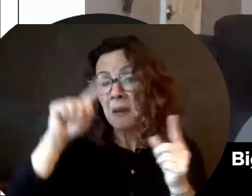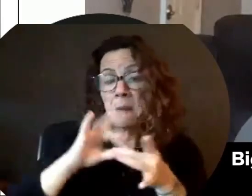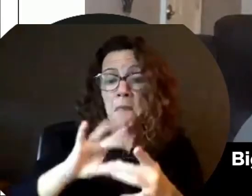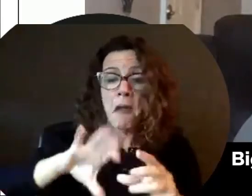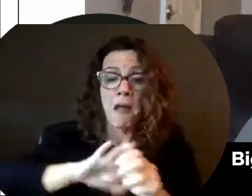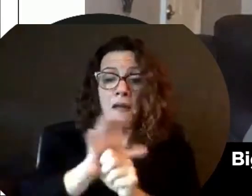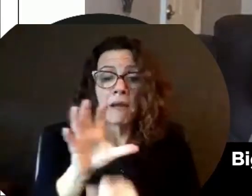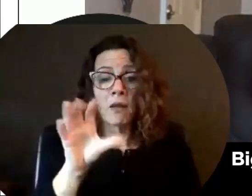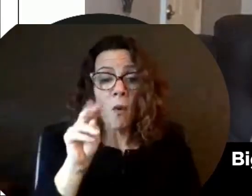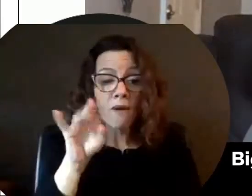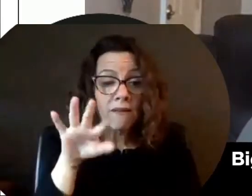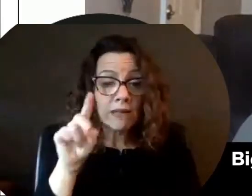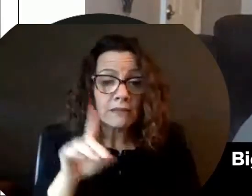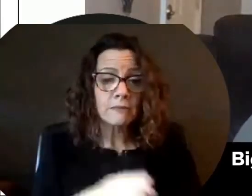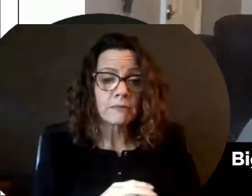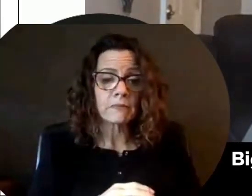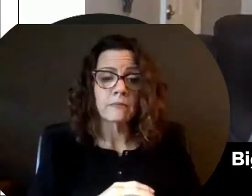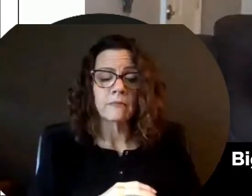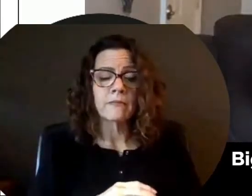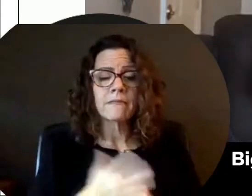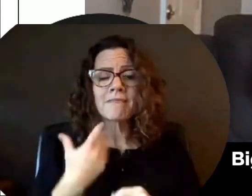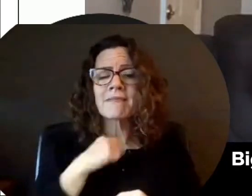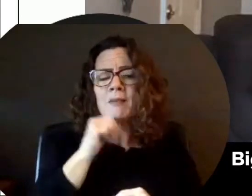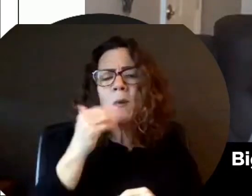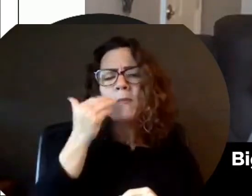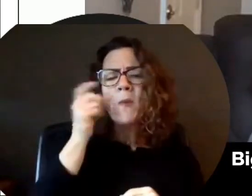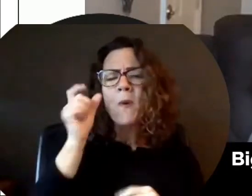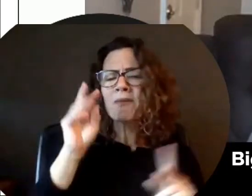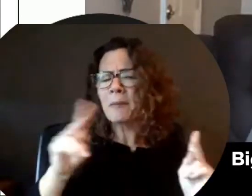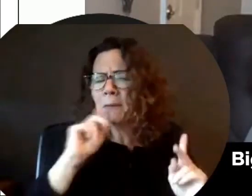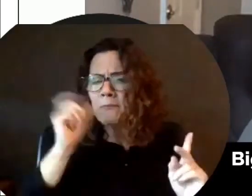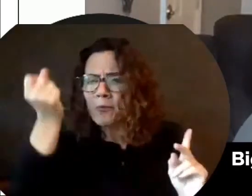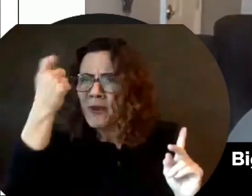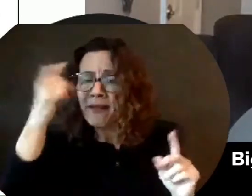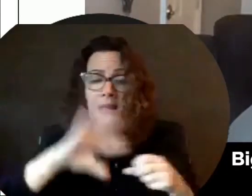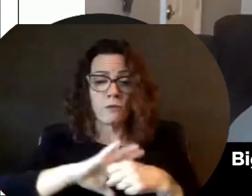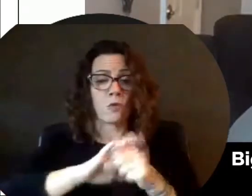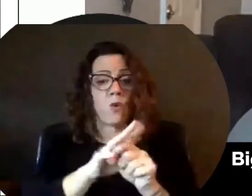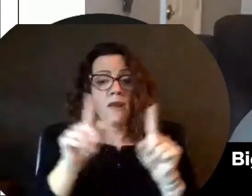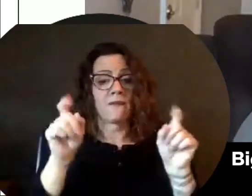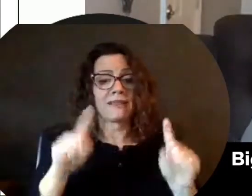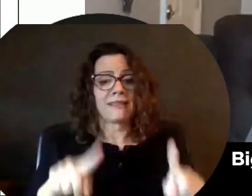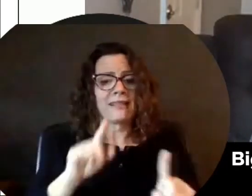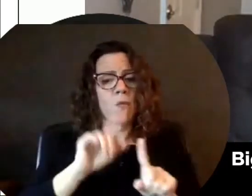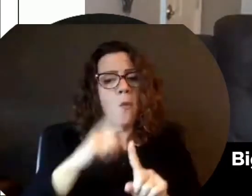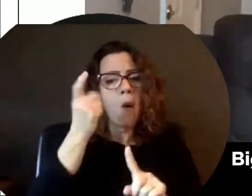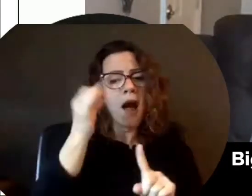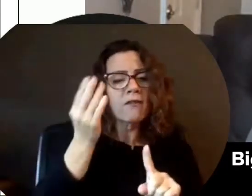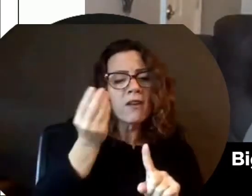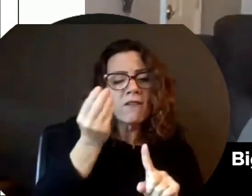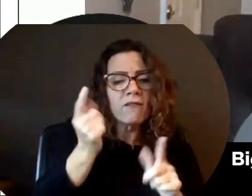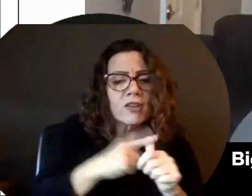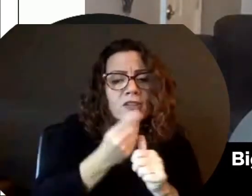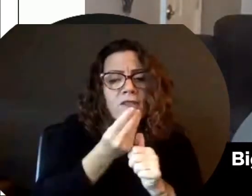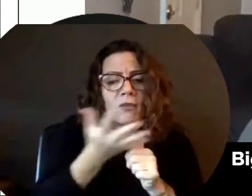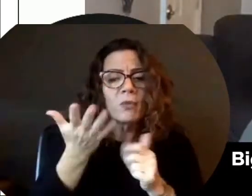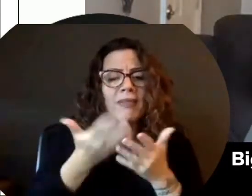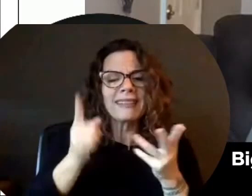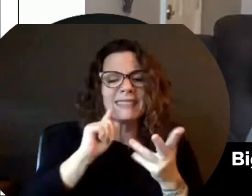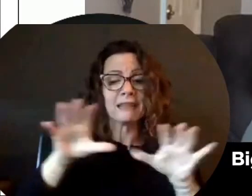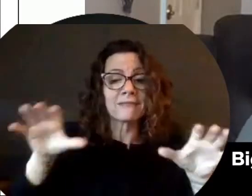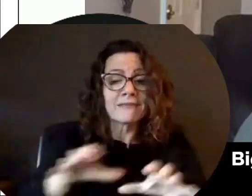things was first done or was proposed to be done to prisoners. And as a way to like test the COVID vaccine, right? But